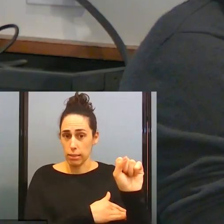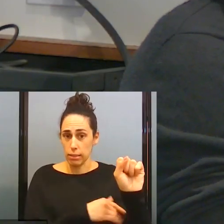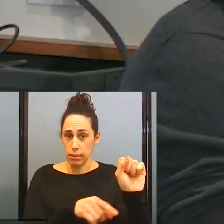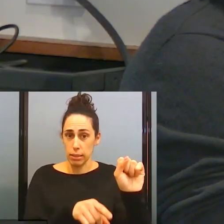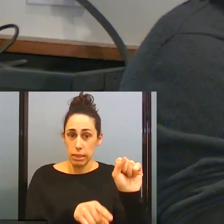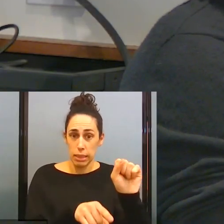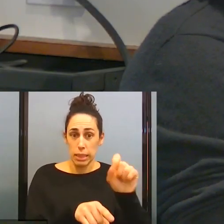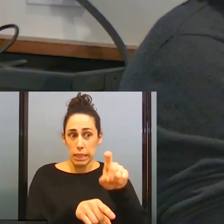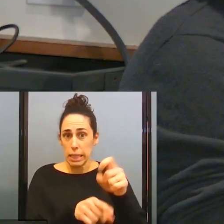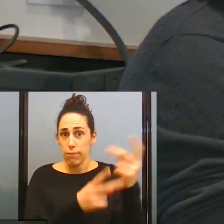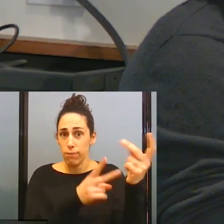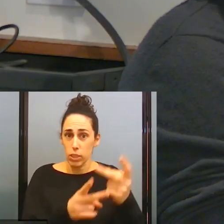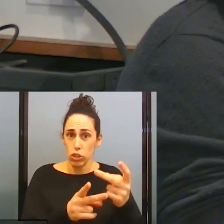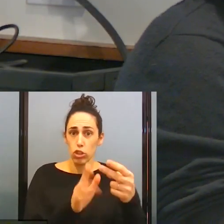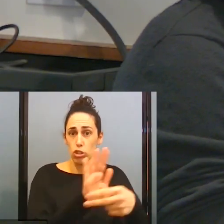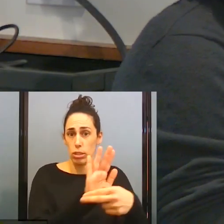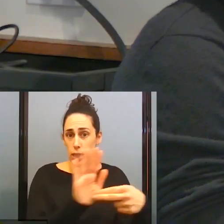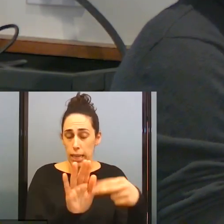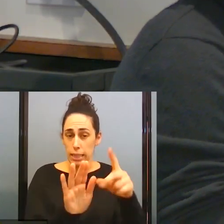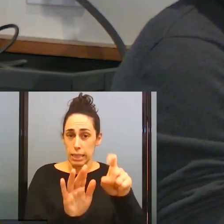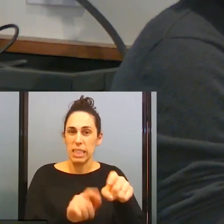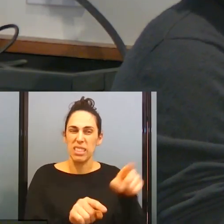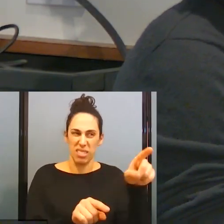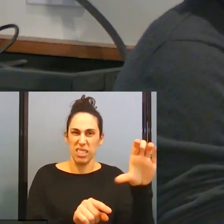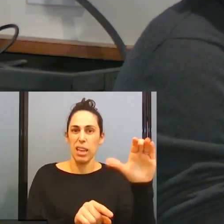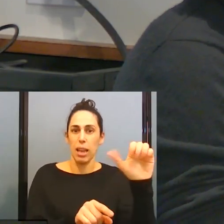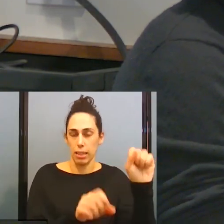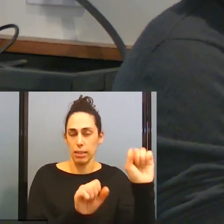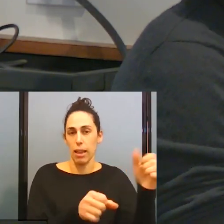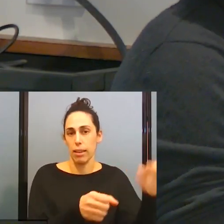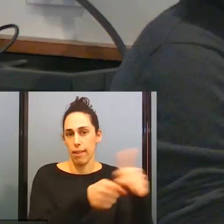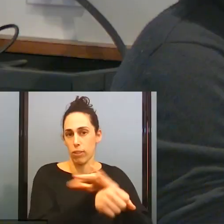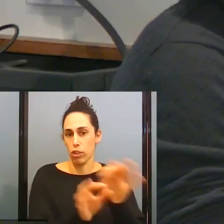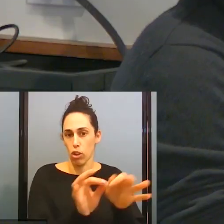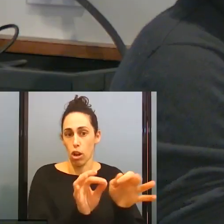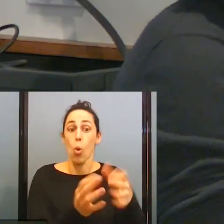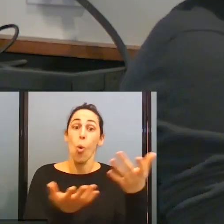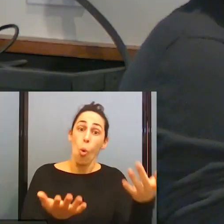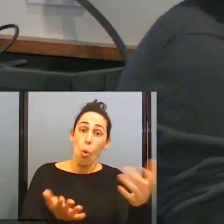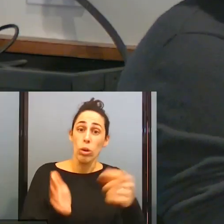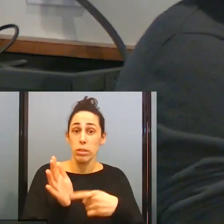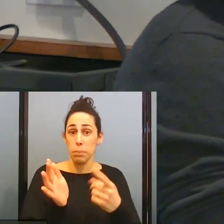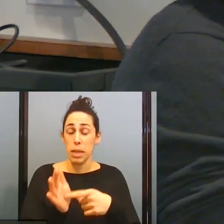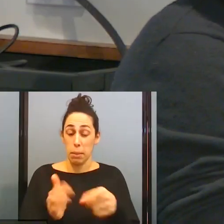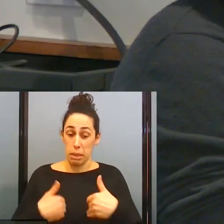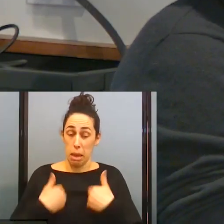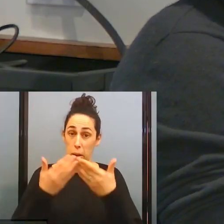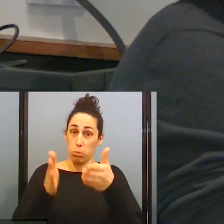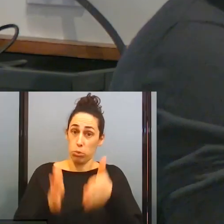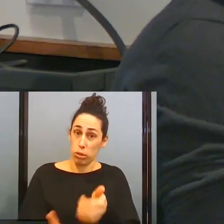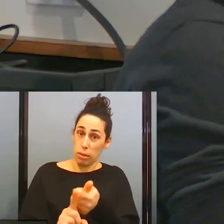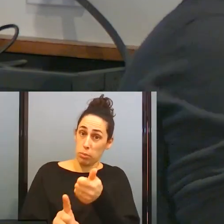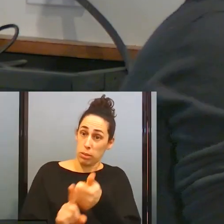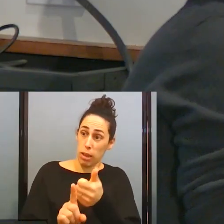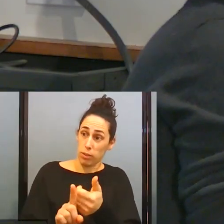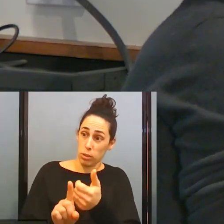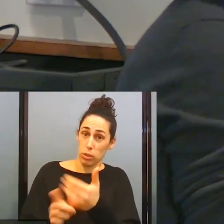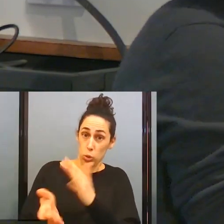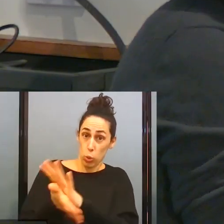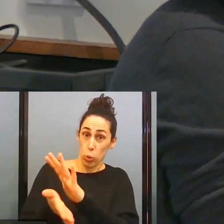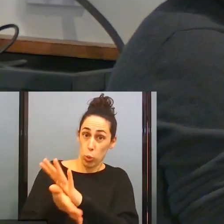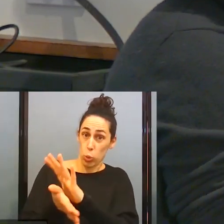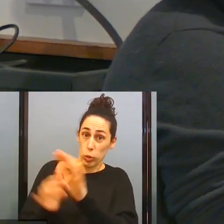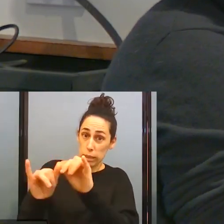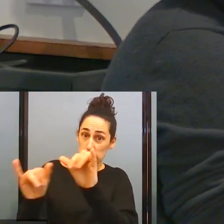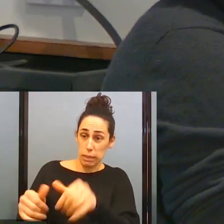Sometimes, and depending on what a young person's relationship is like with school, maybe they've got really strong supports there and they know about the immigration status. Maybe they can help